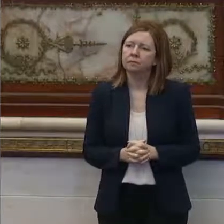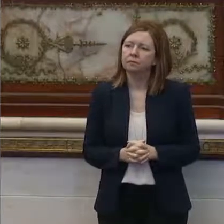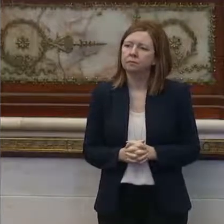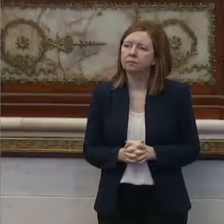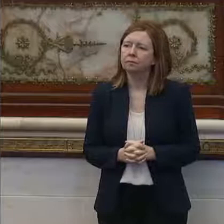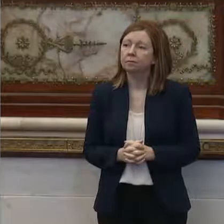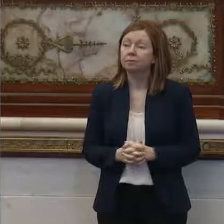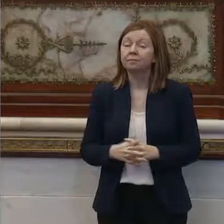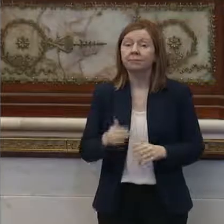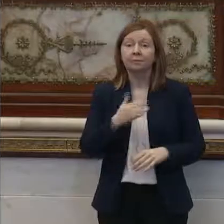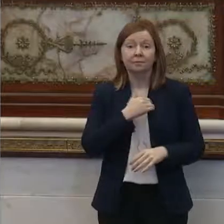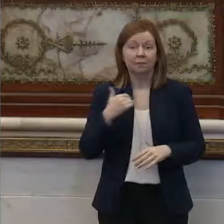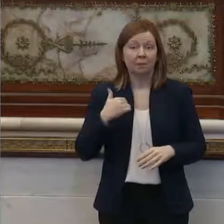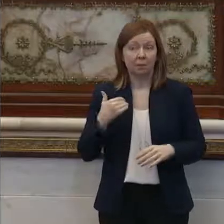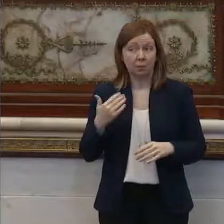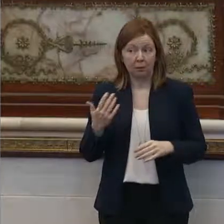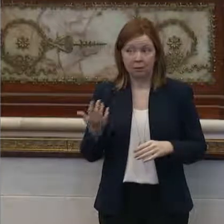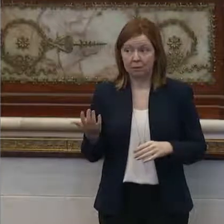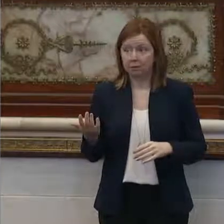For the members of,